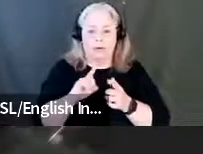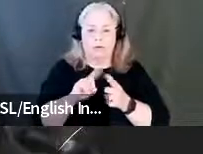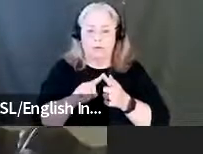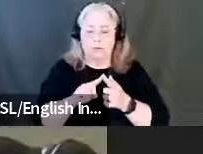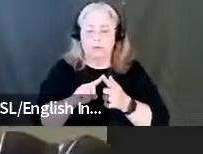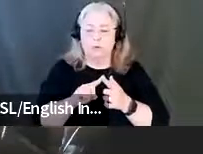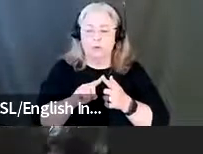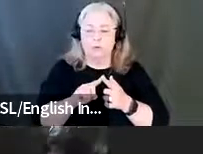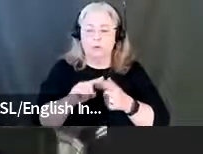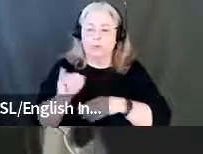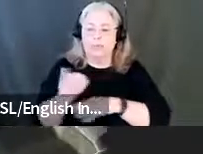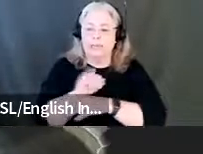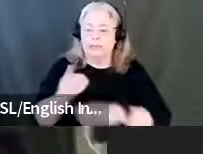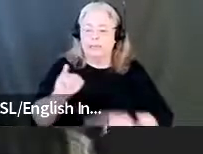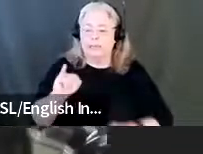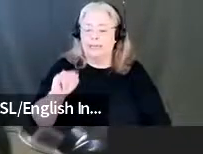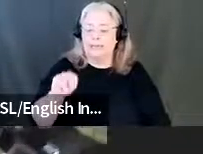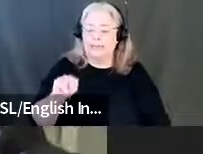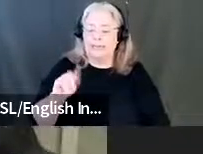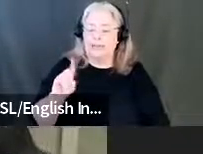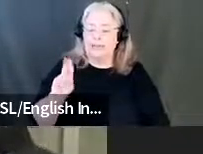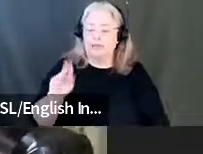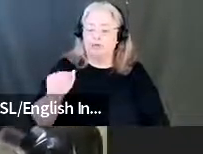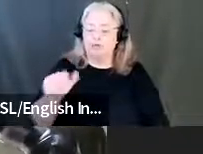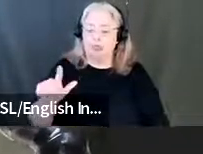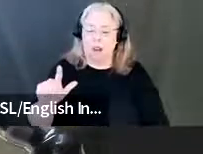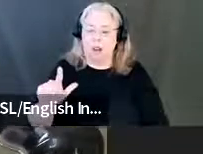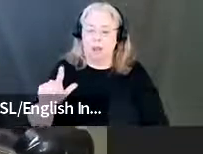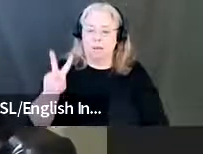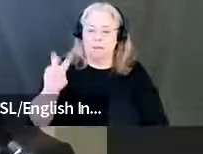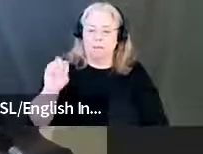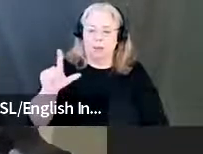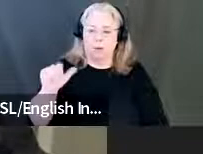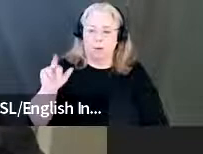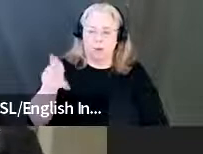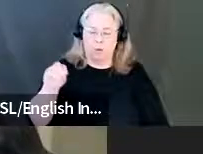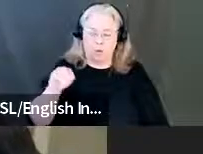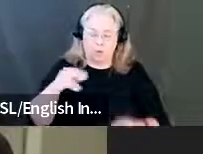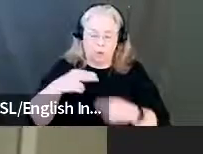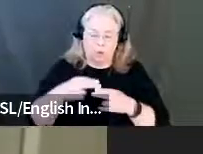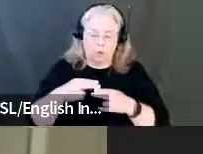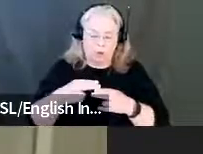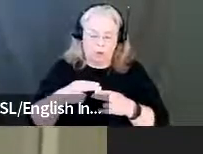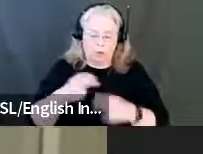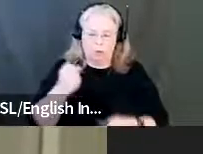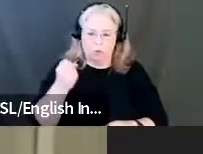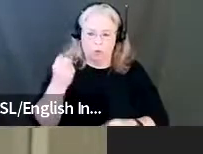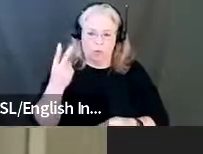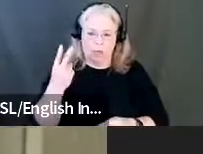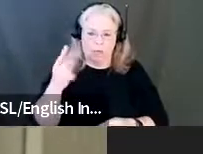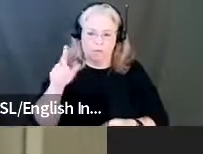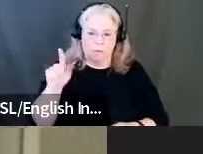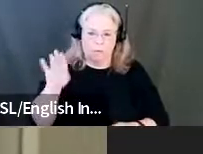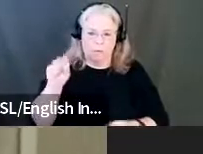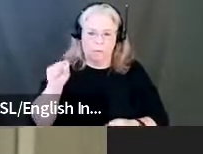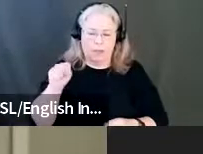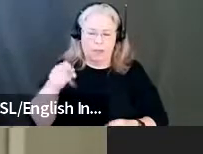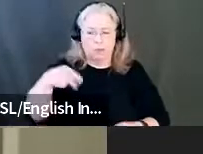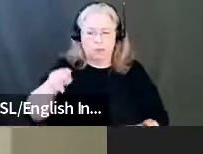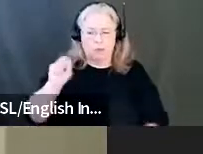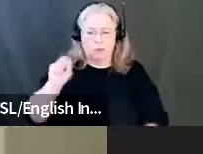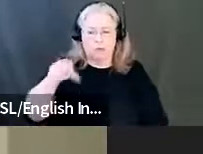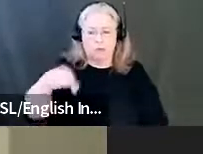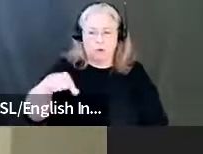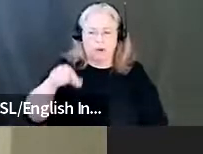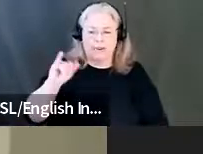Velcro. It's a different type of a Velcro. It's rated at 12 pounds per square inch. So theoretically you can hold